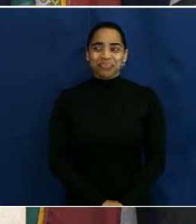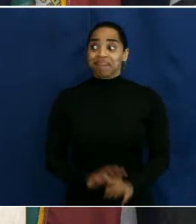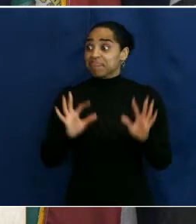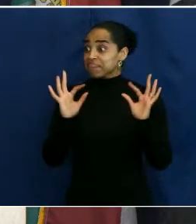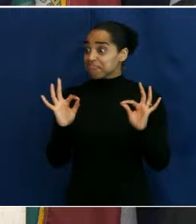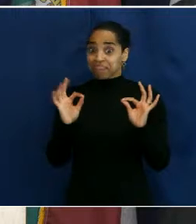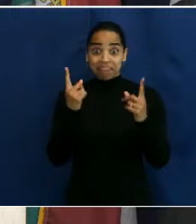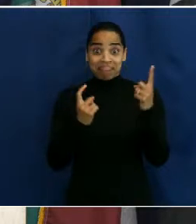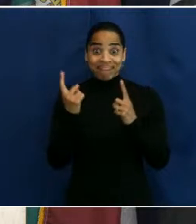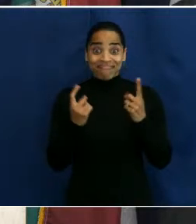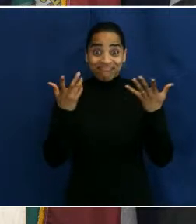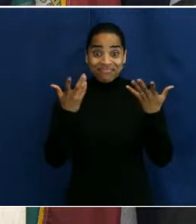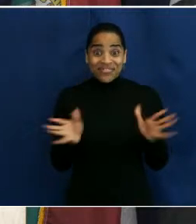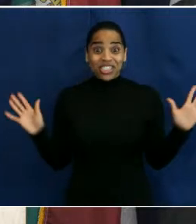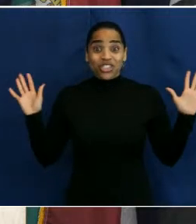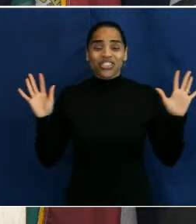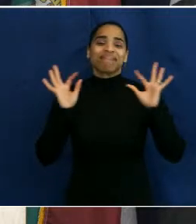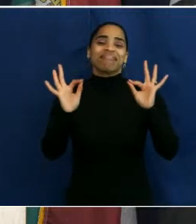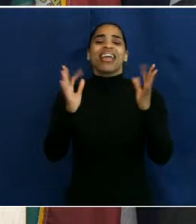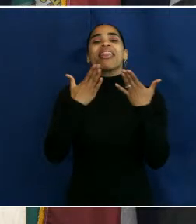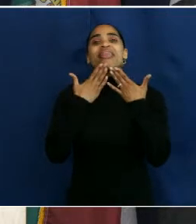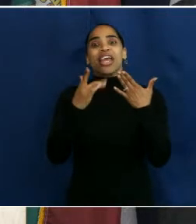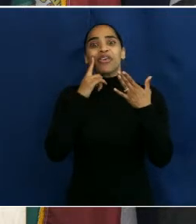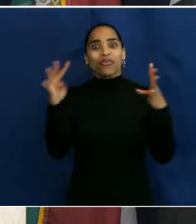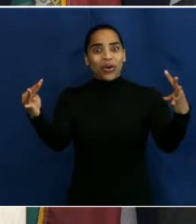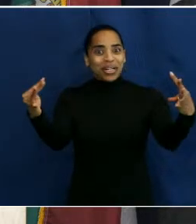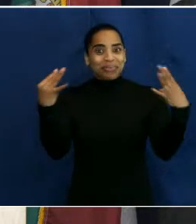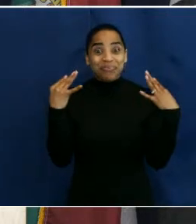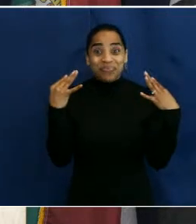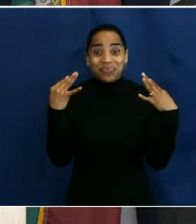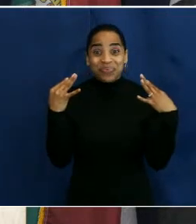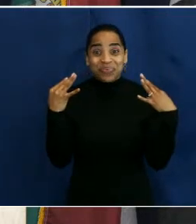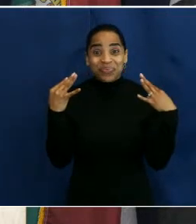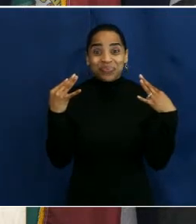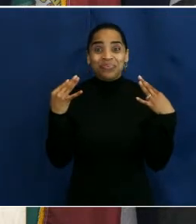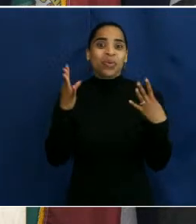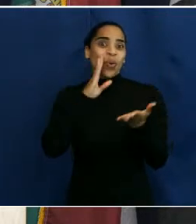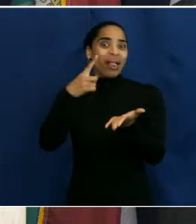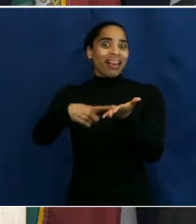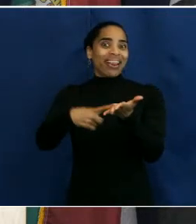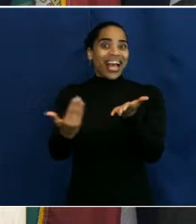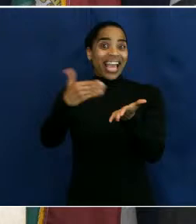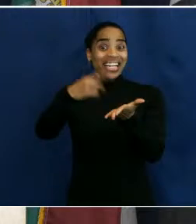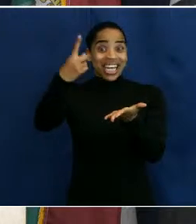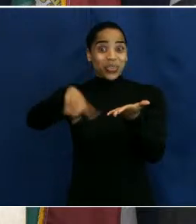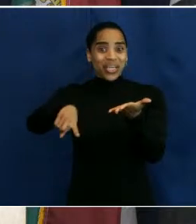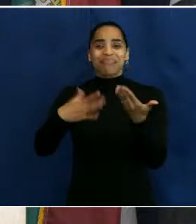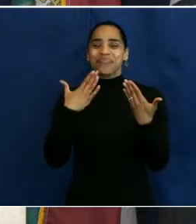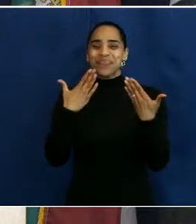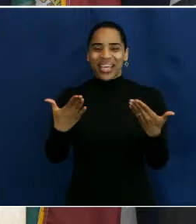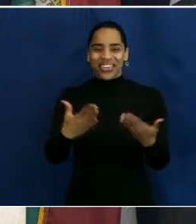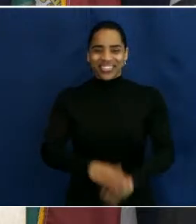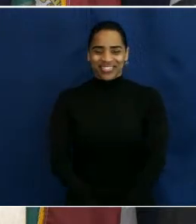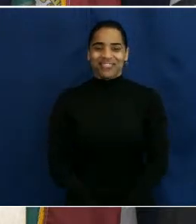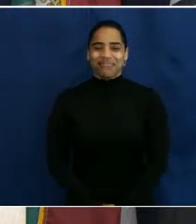And I think that concludes our briefing for today. We appreciate everyone who joined, and we'll be back with you next week. Thanks.